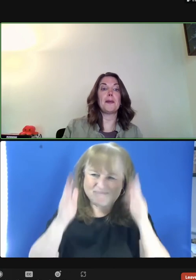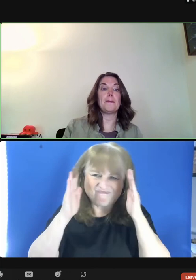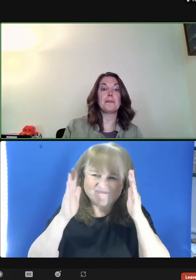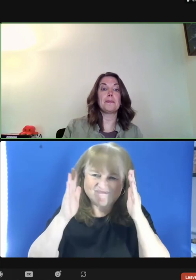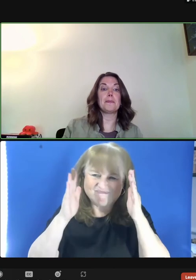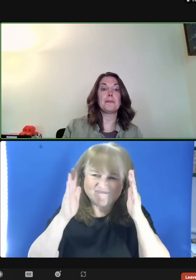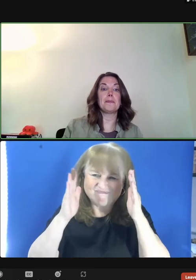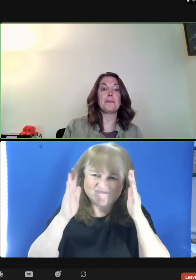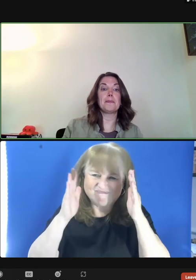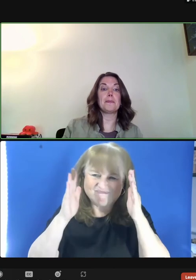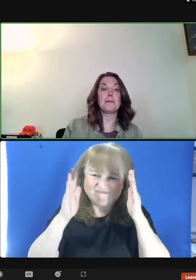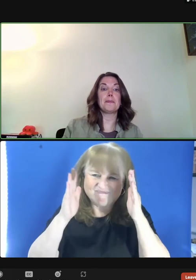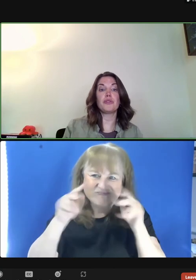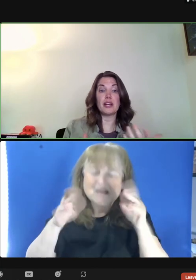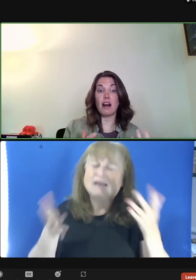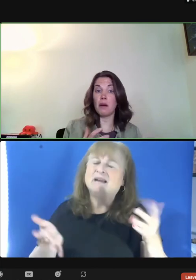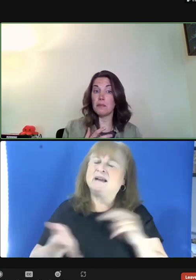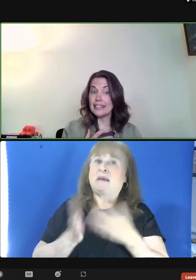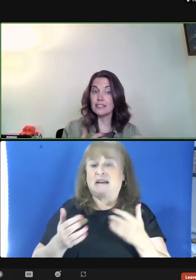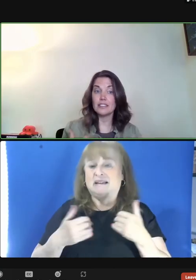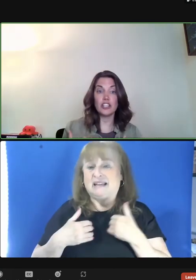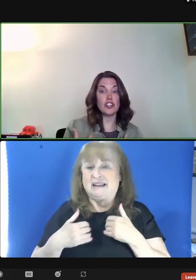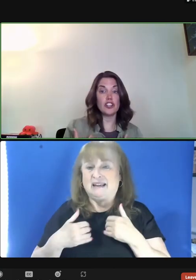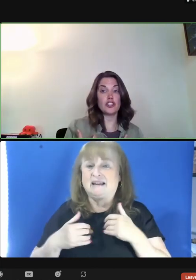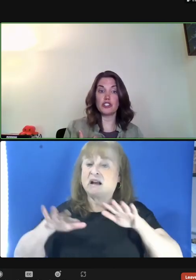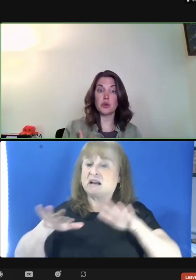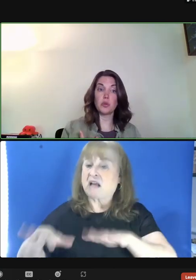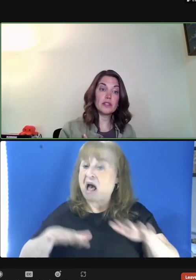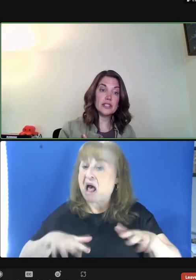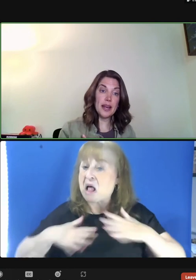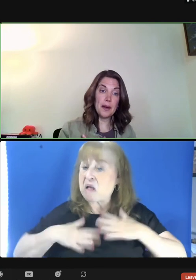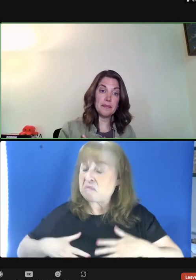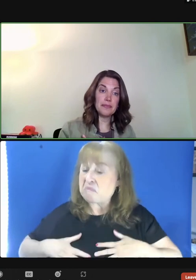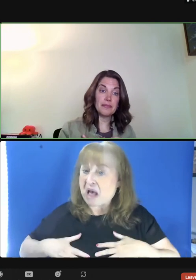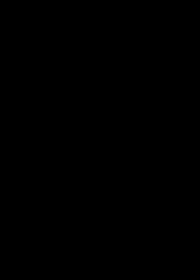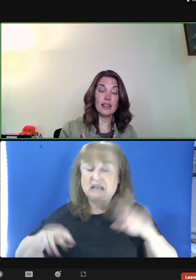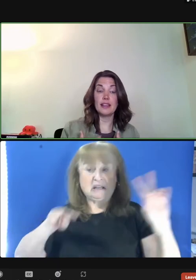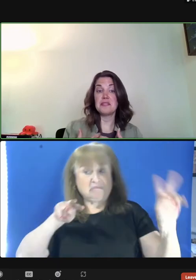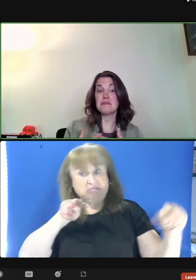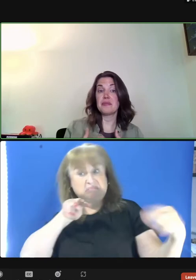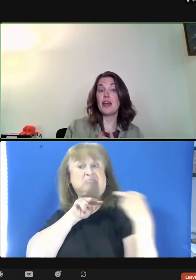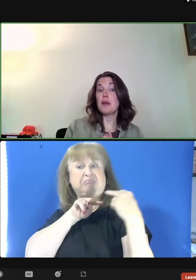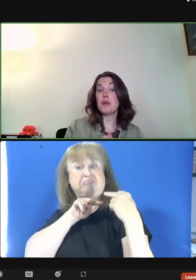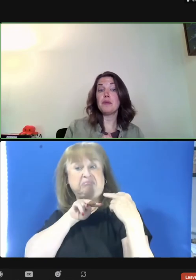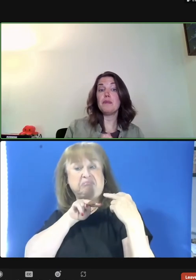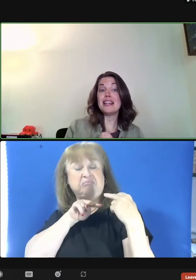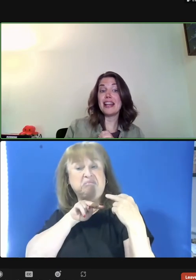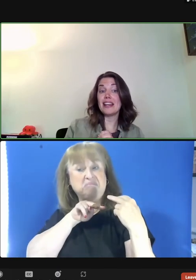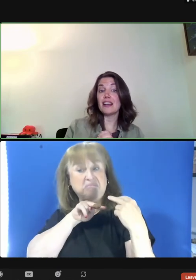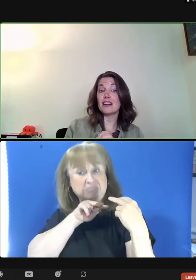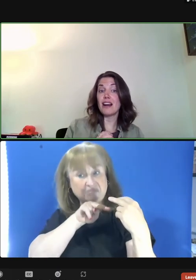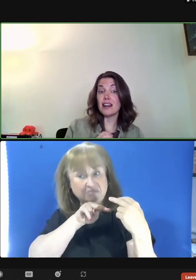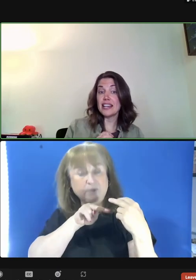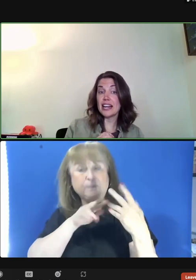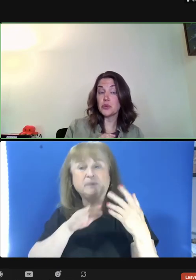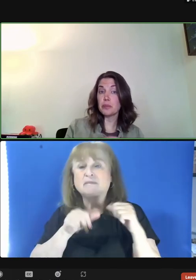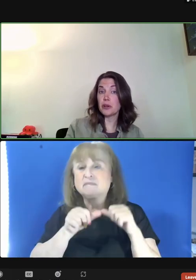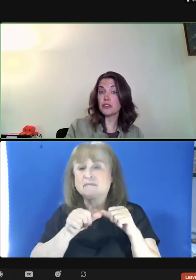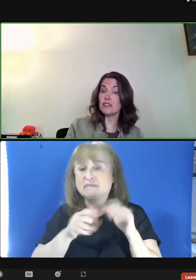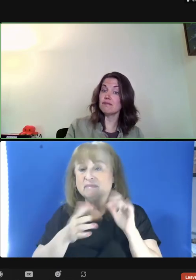attention. So thinking about maybe a calm body, turn towards them, maybe maintaining